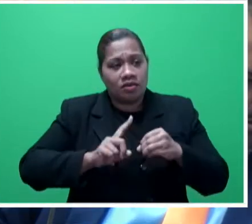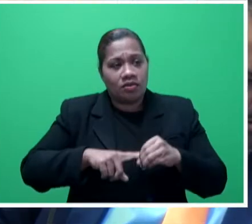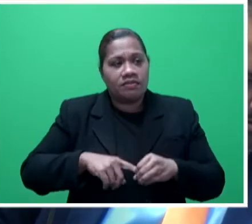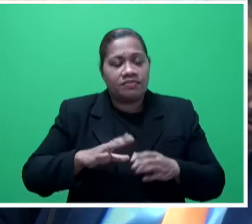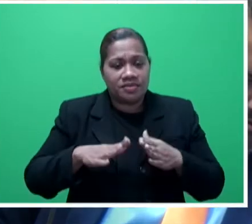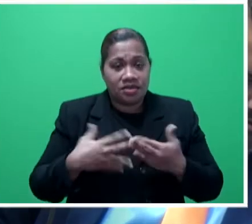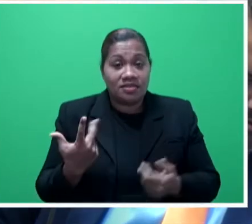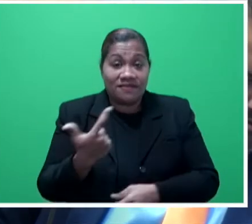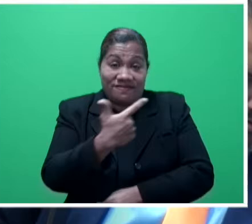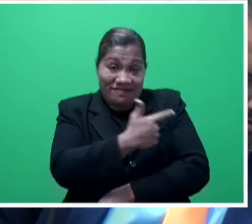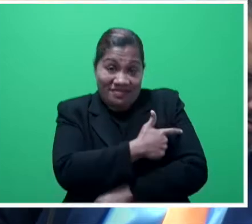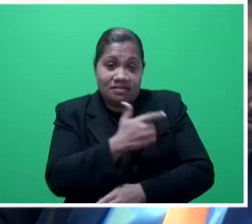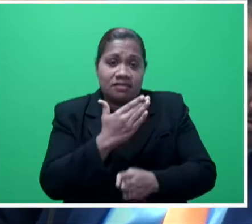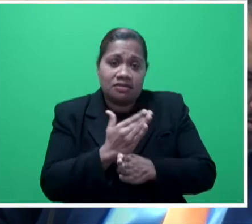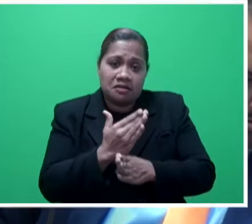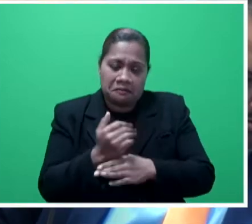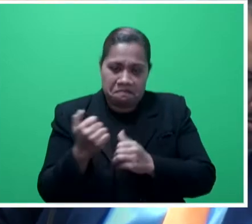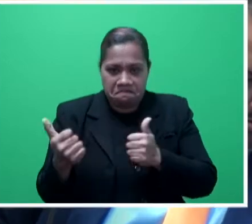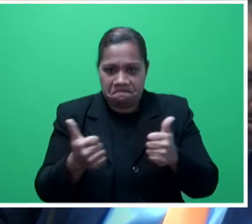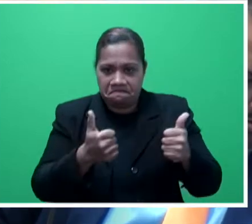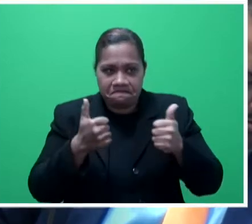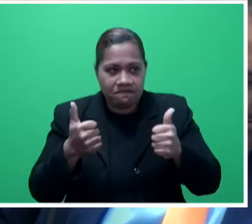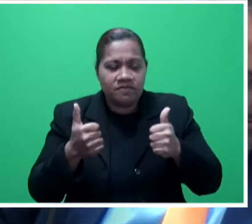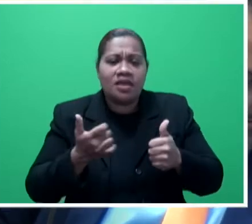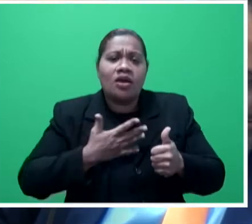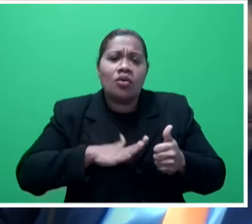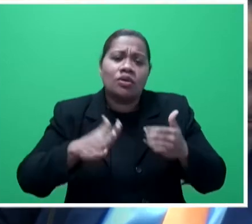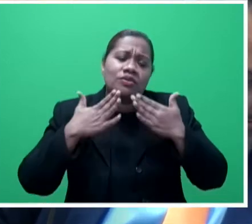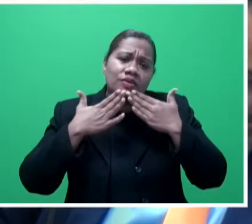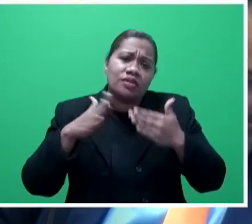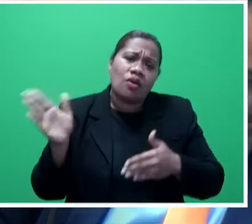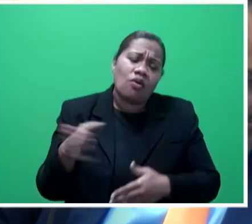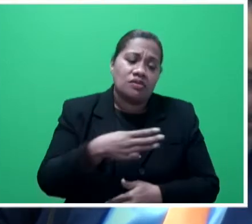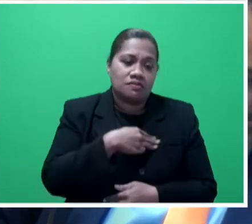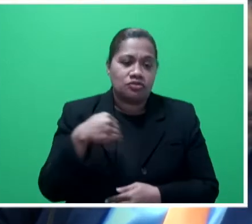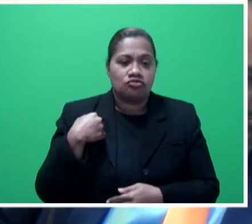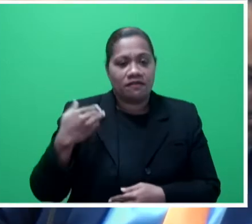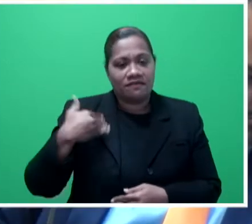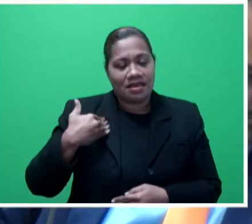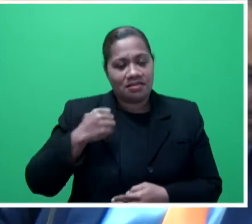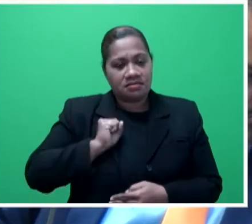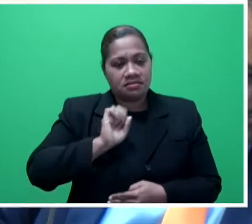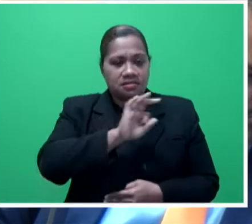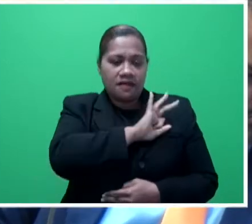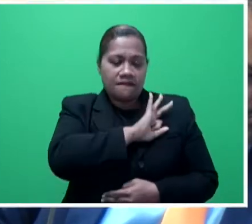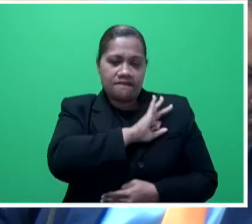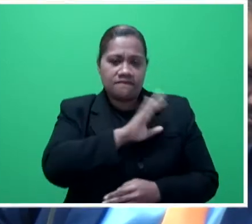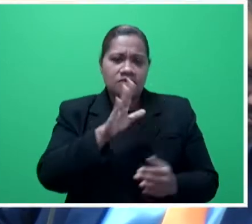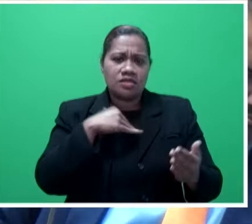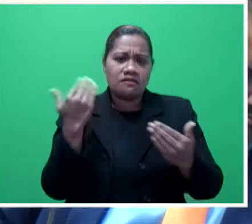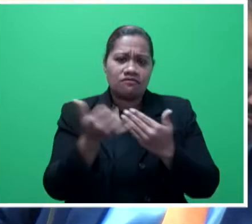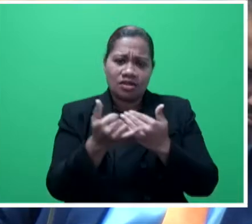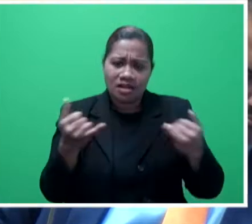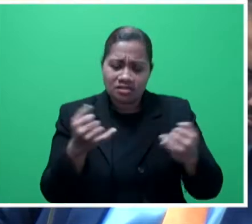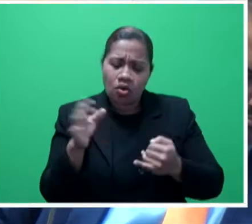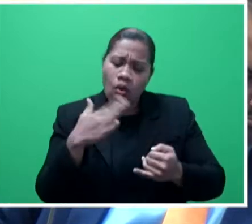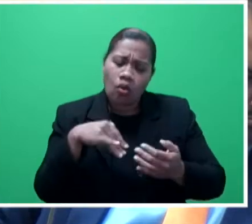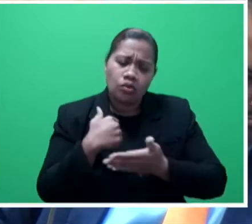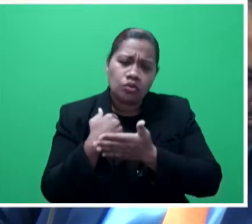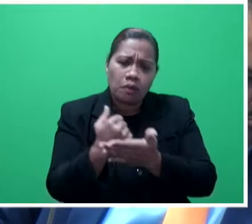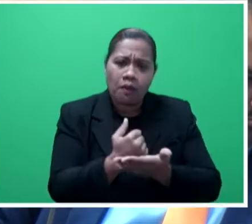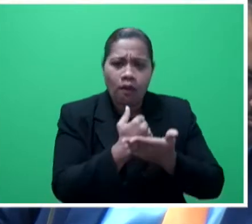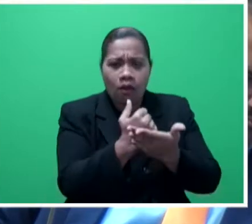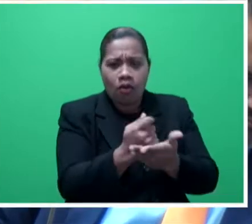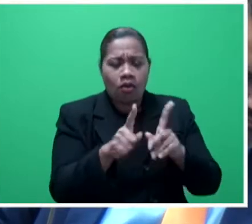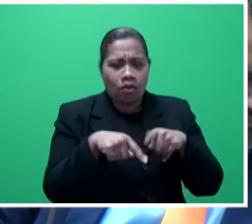well, and I'd like to begin by thanking all the Ministry of Health staff, the frontliners, and also the support teams that have been supporting